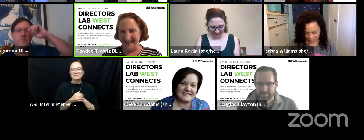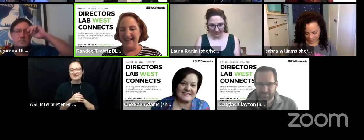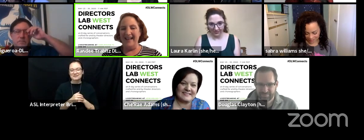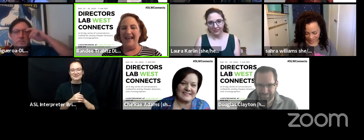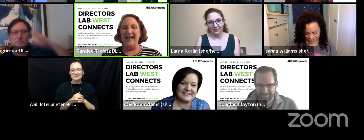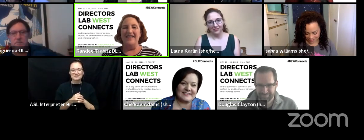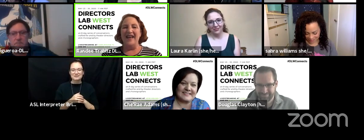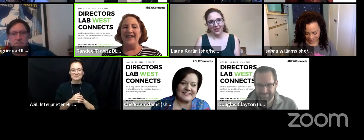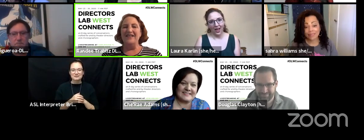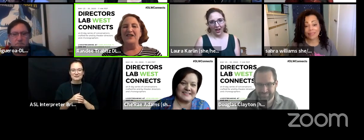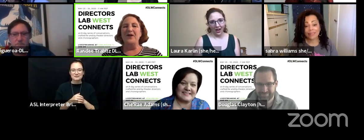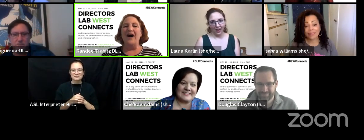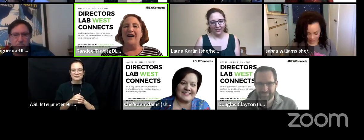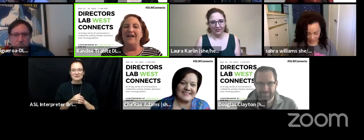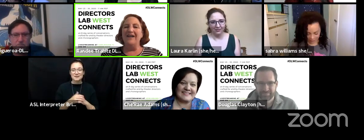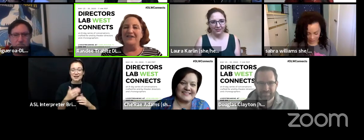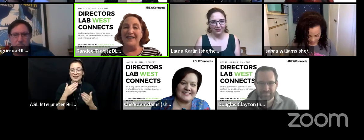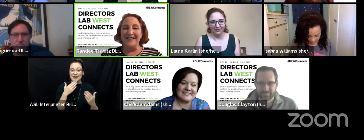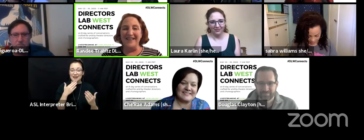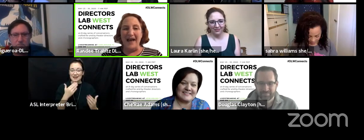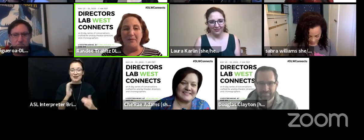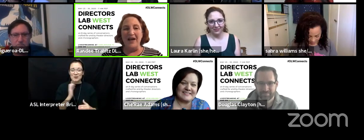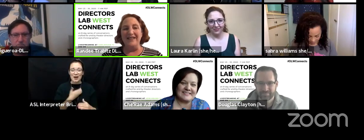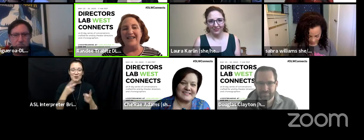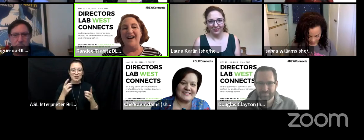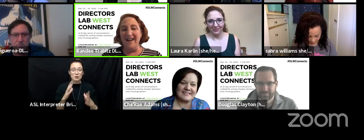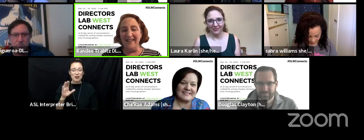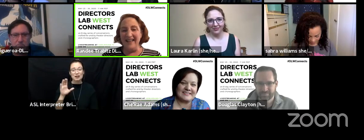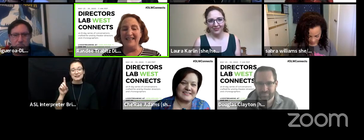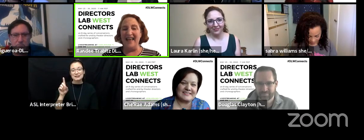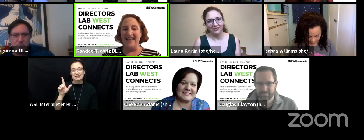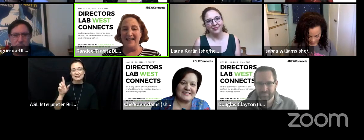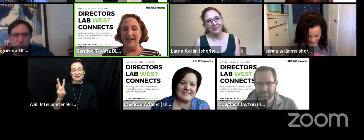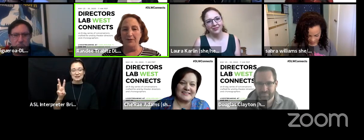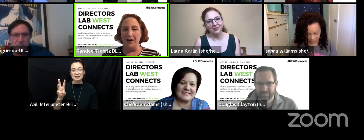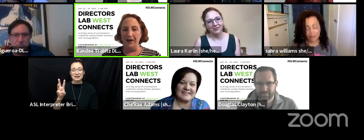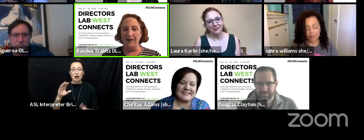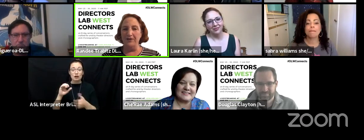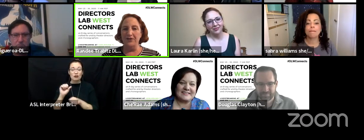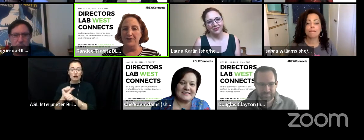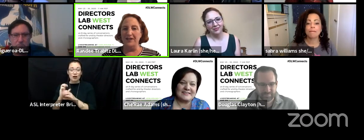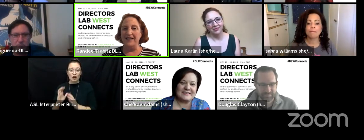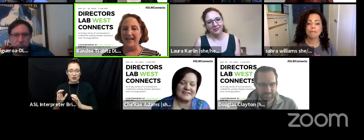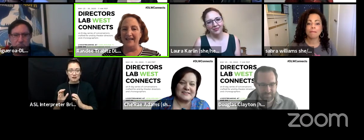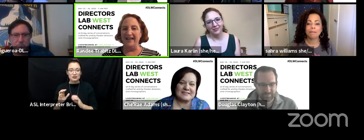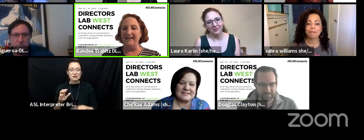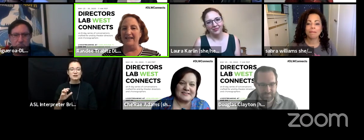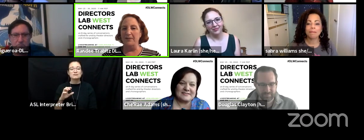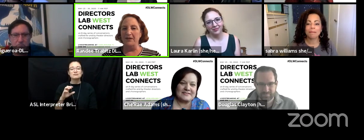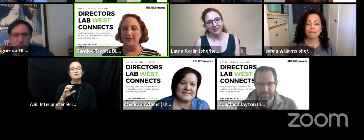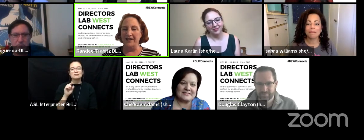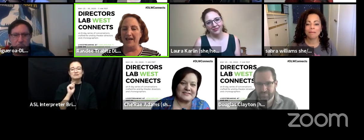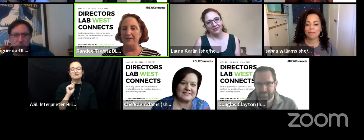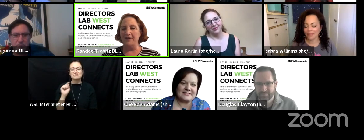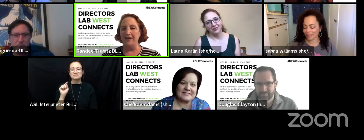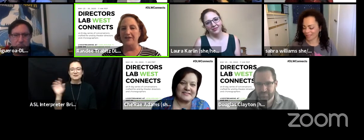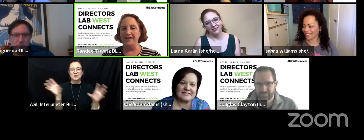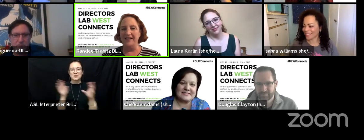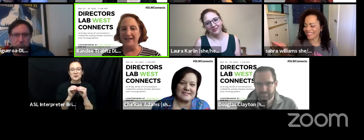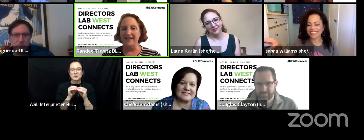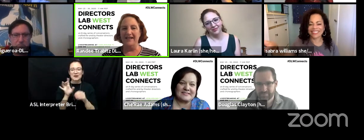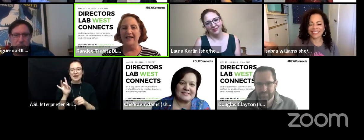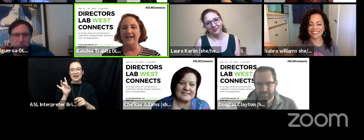Karlin. Thanks to our Directors Lab West colleagues, Anthony Ruffalo, Susan Dalian, and Elizabeth Suzanne for